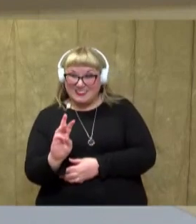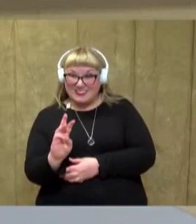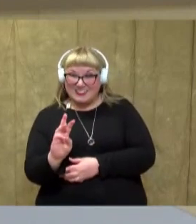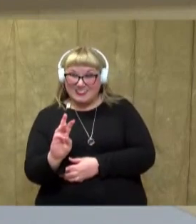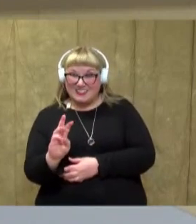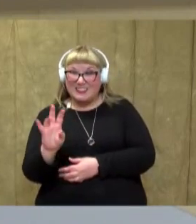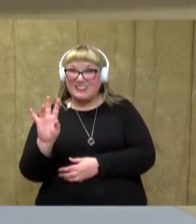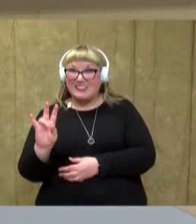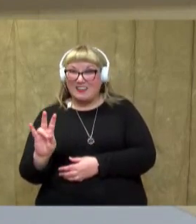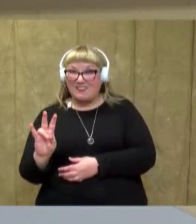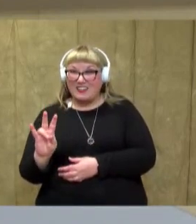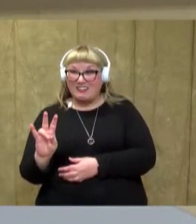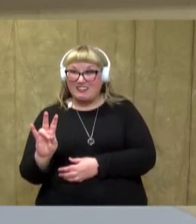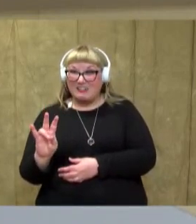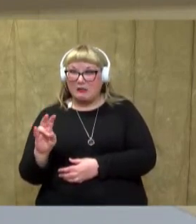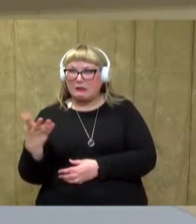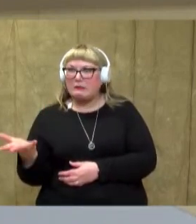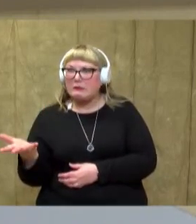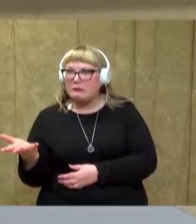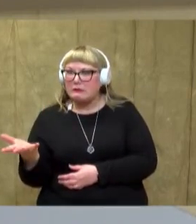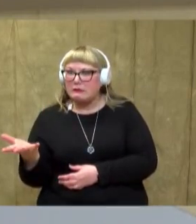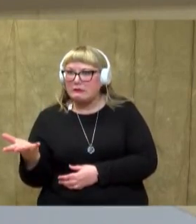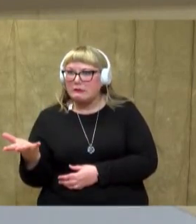6, 7,